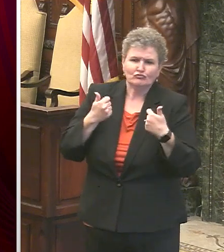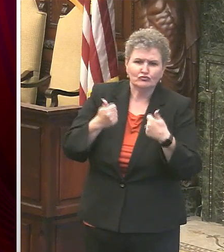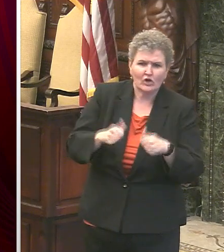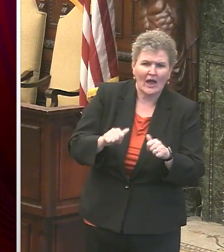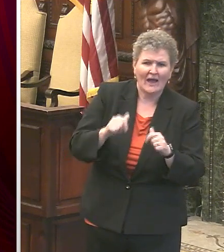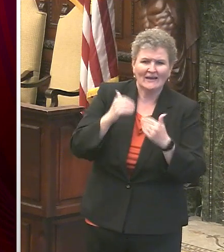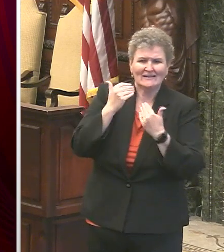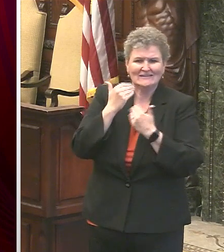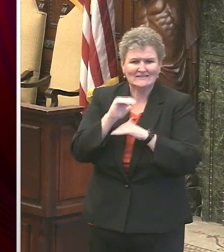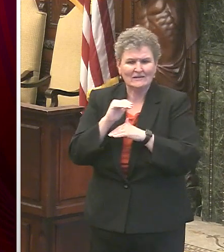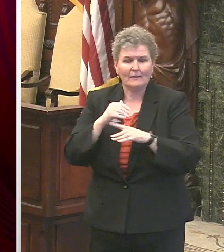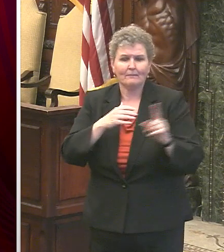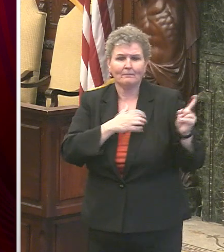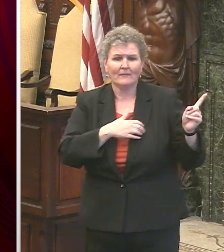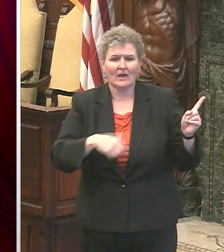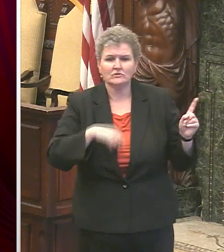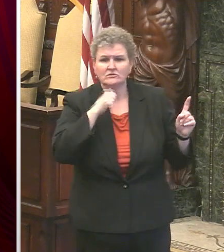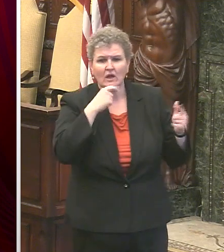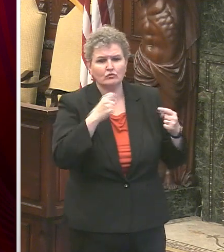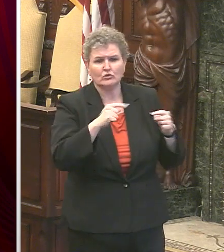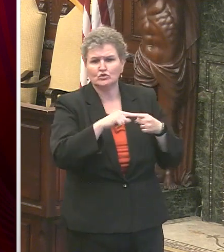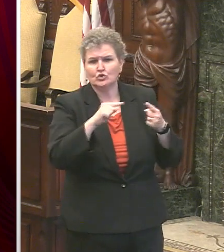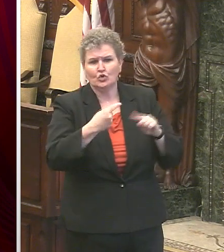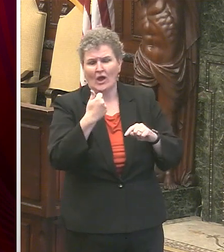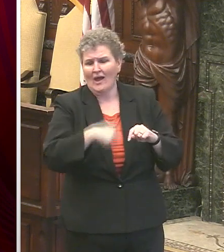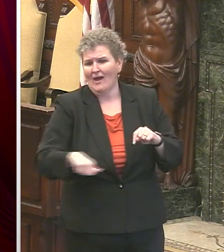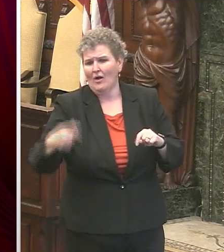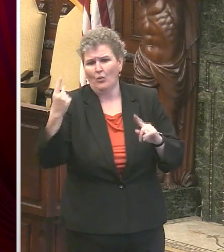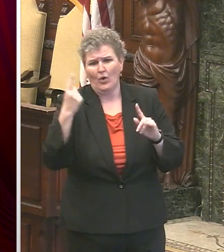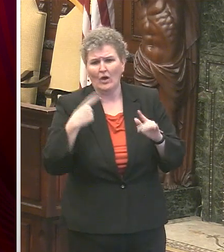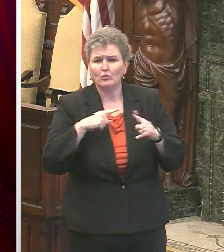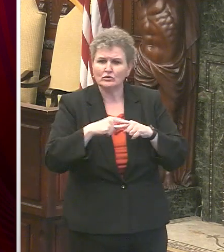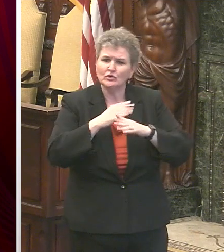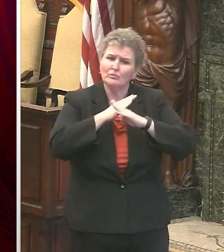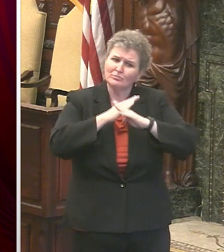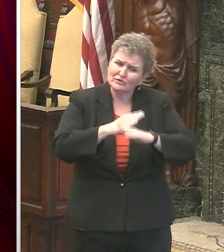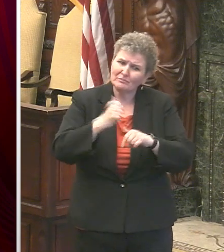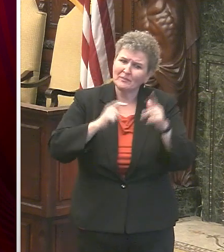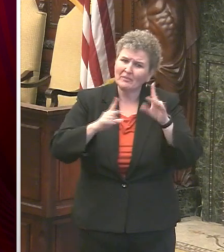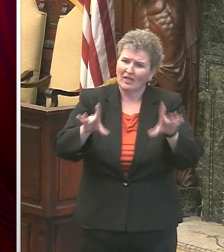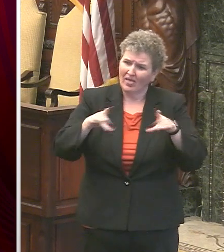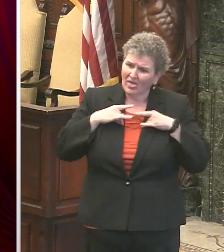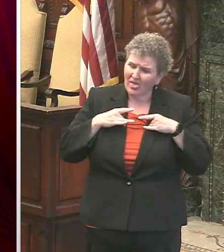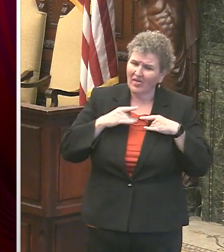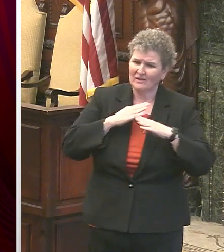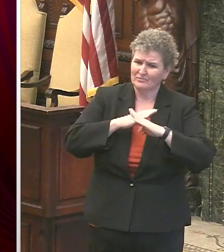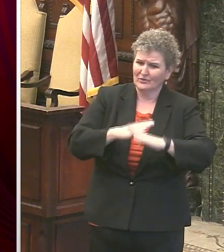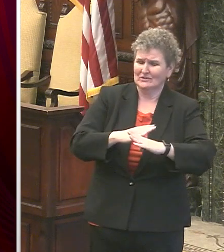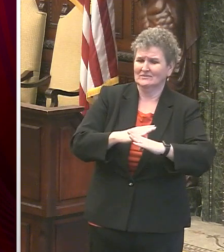trying to hurt. We're not trying to hurt anyone. We're trying to keep people from getting sick and dying.